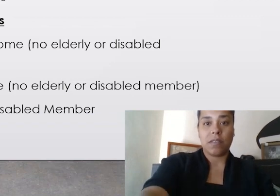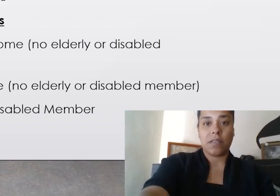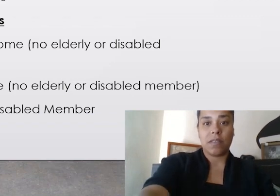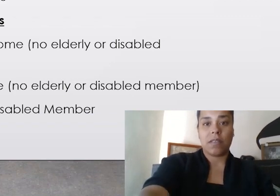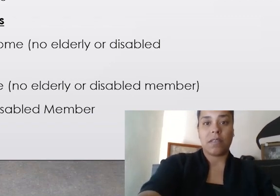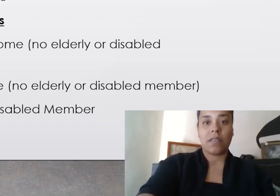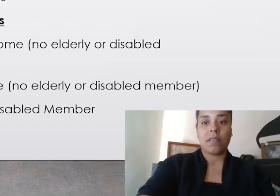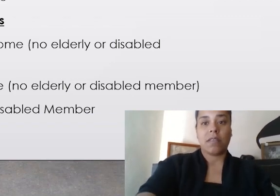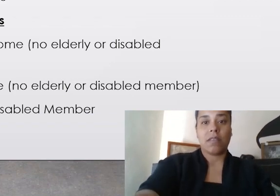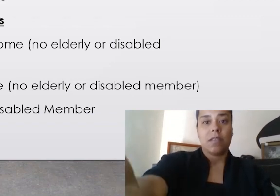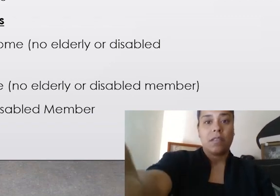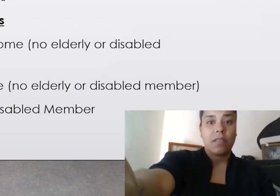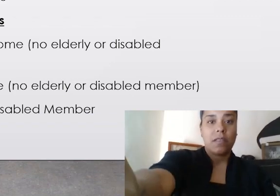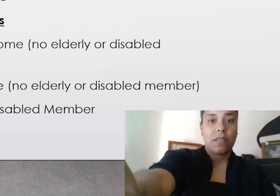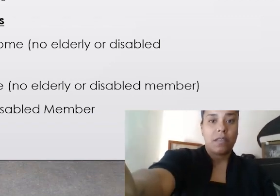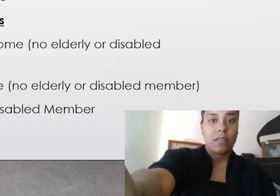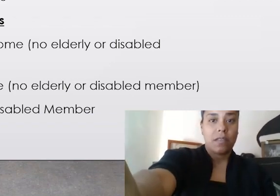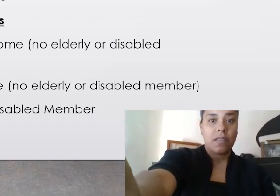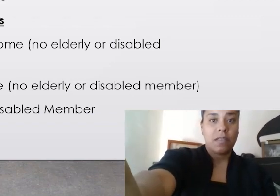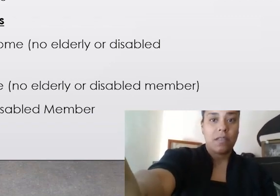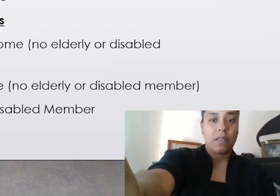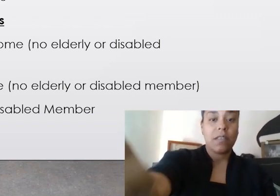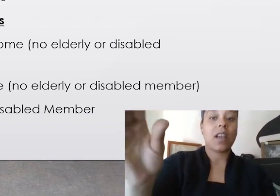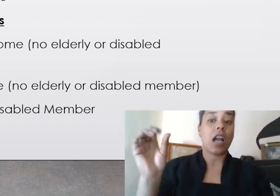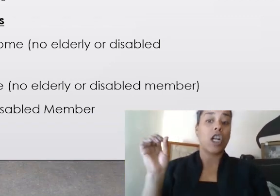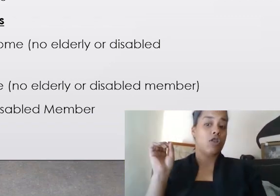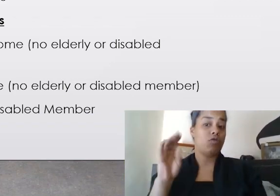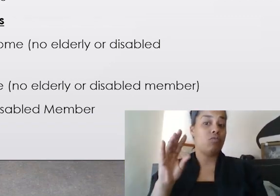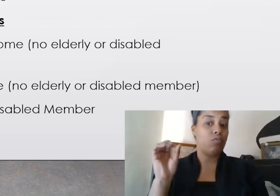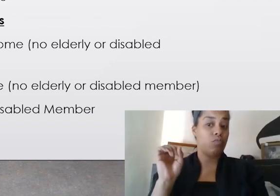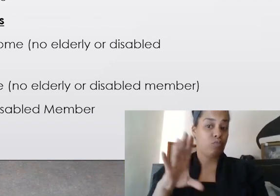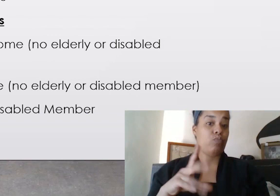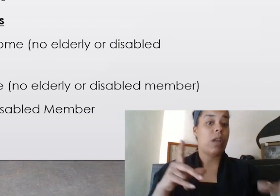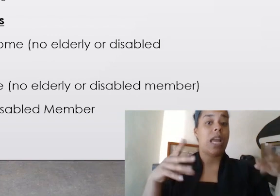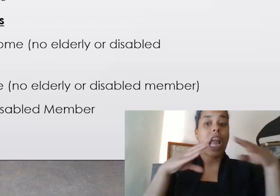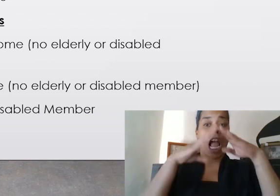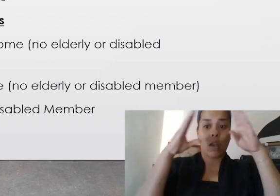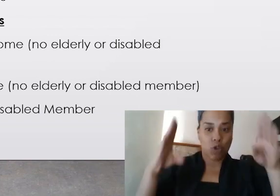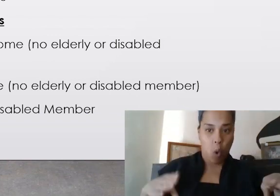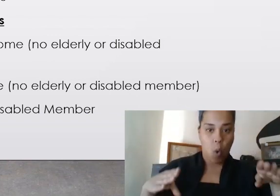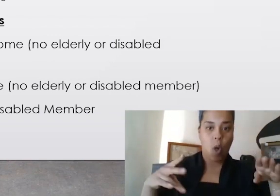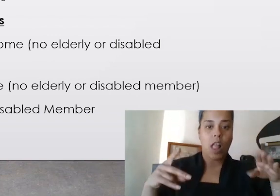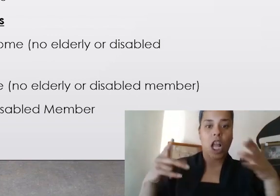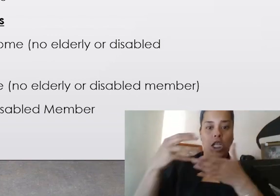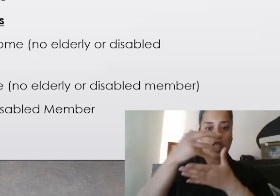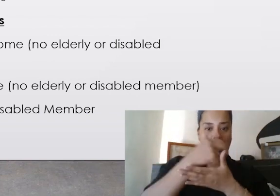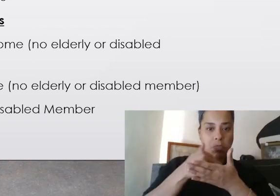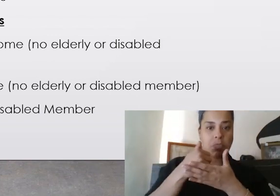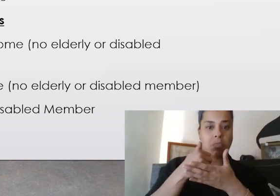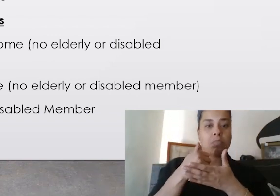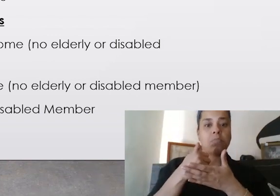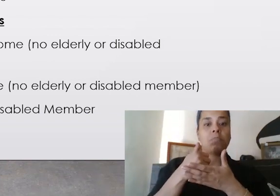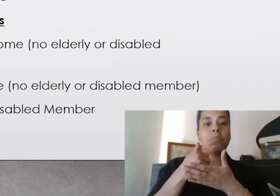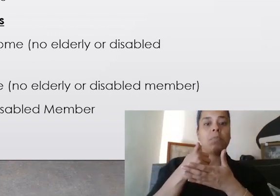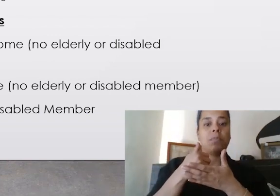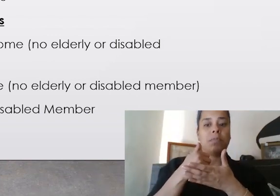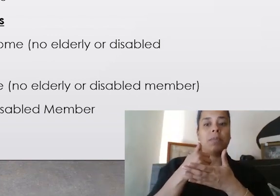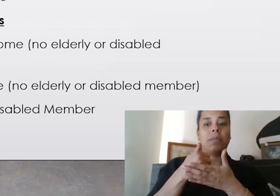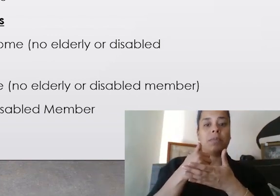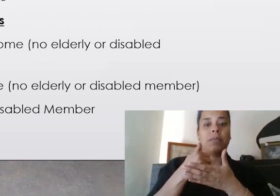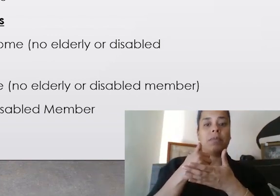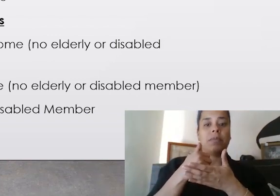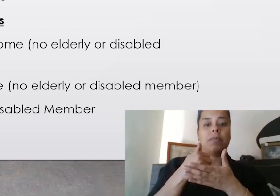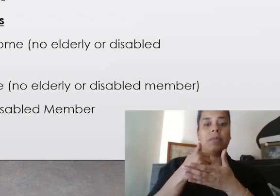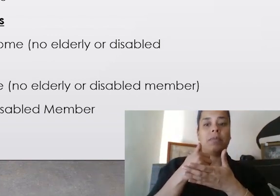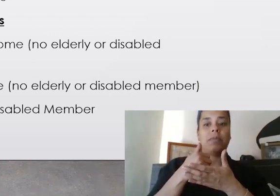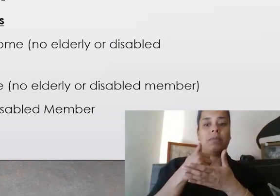household. I only did up to 3, just to kind of give you an overall of what your